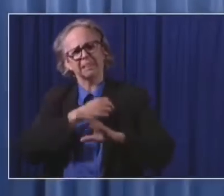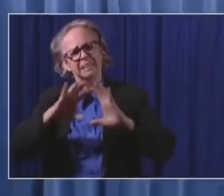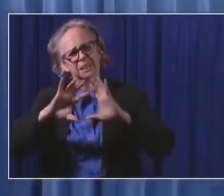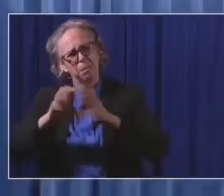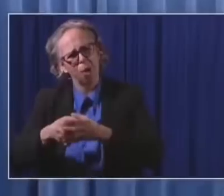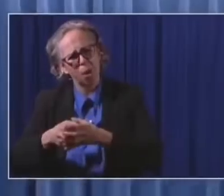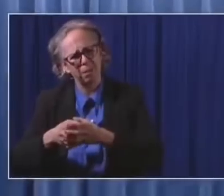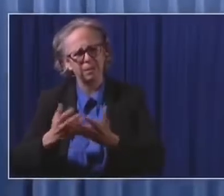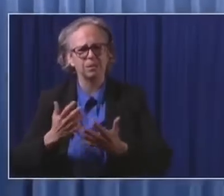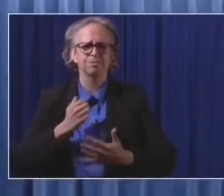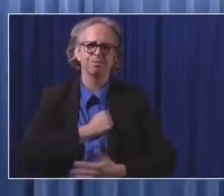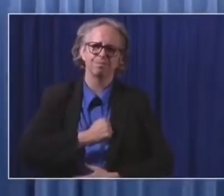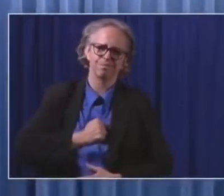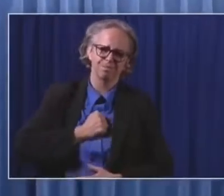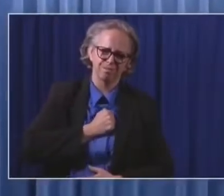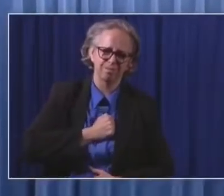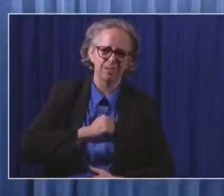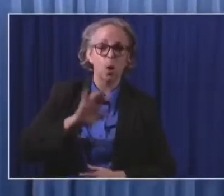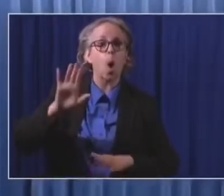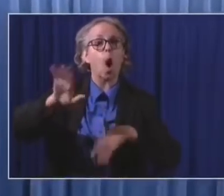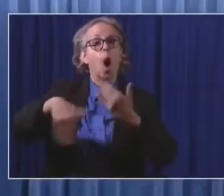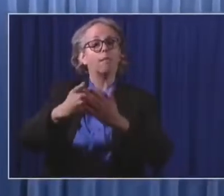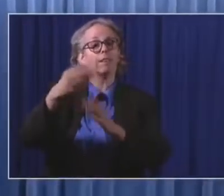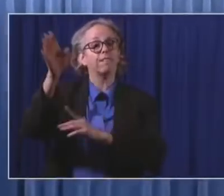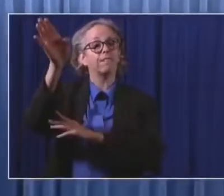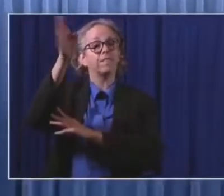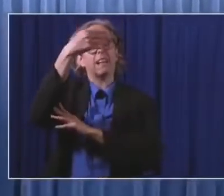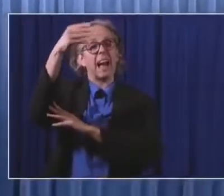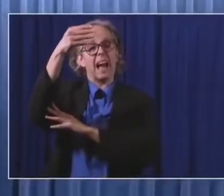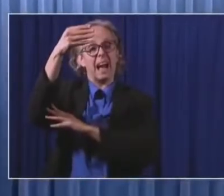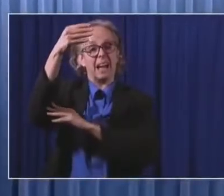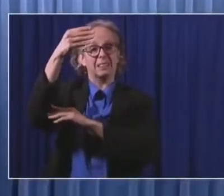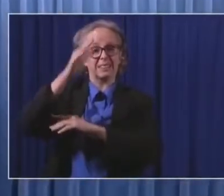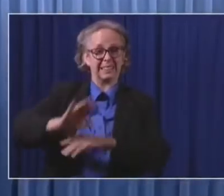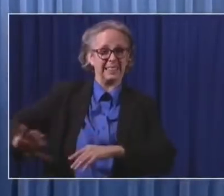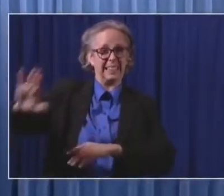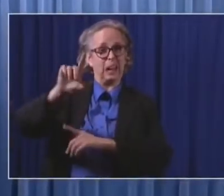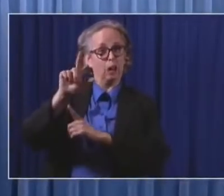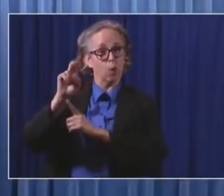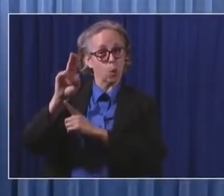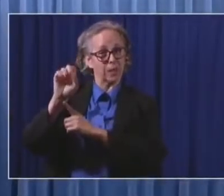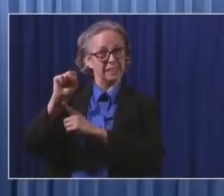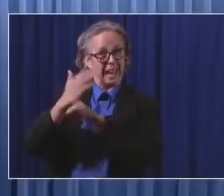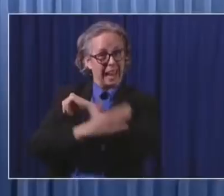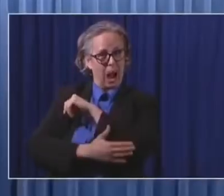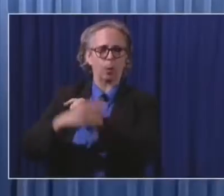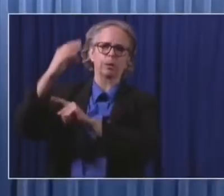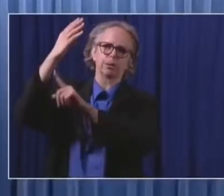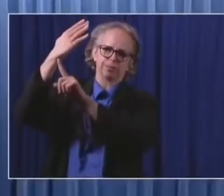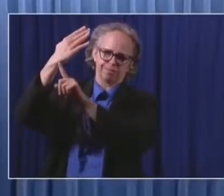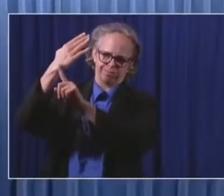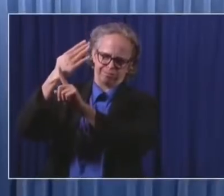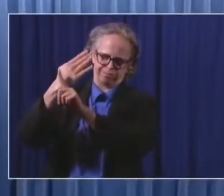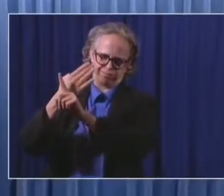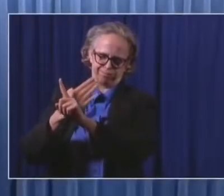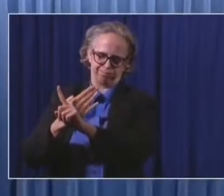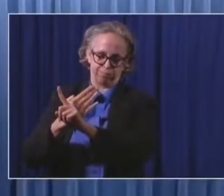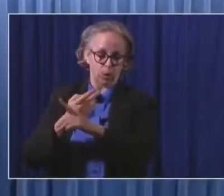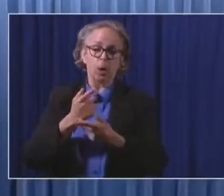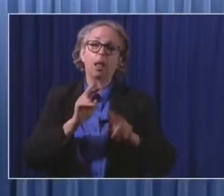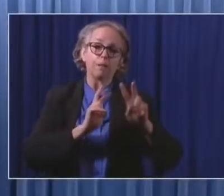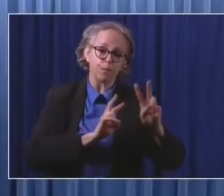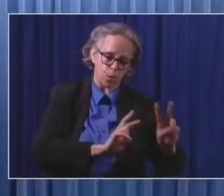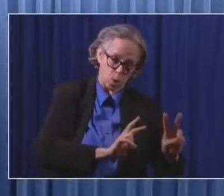to the Chief Crawl, and his colleagues in the Toledo Police Department. I've ordered that the flags in